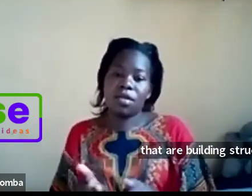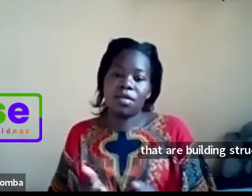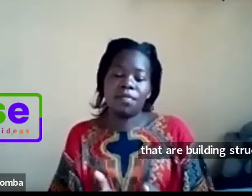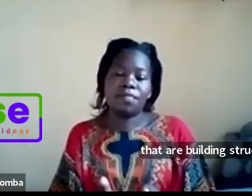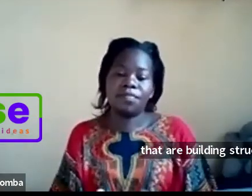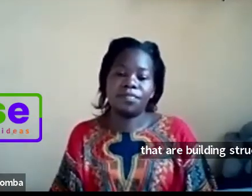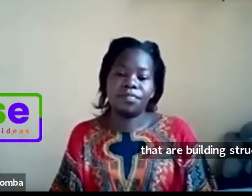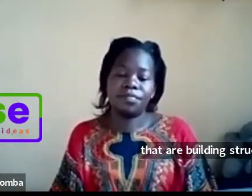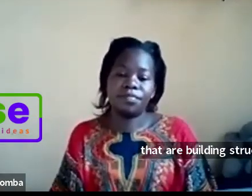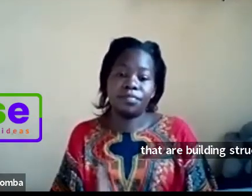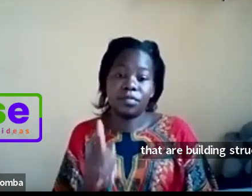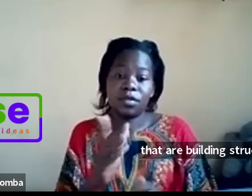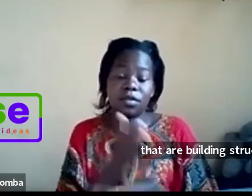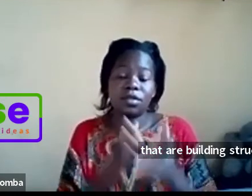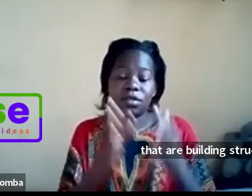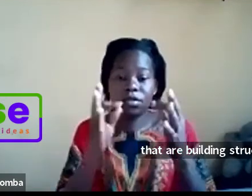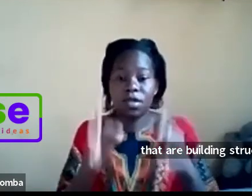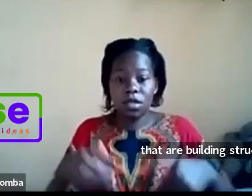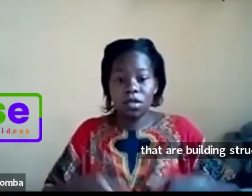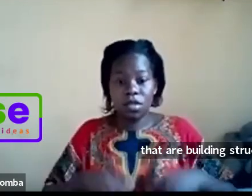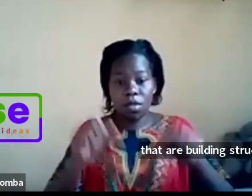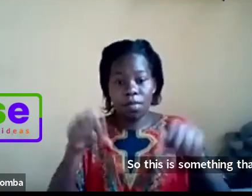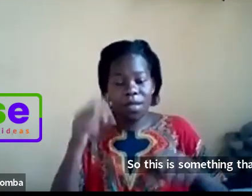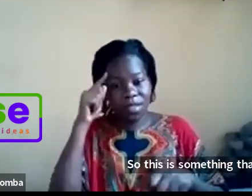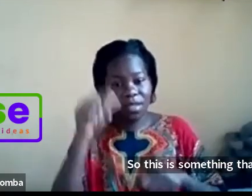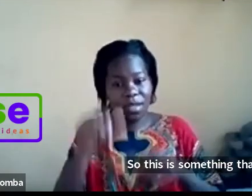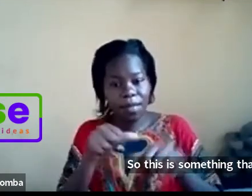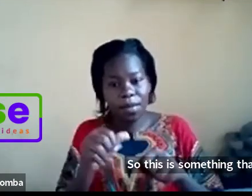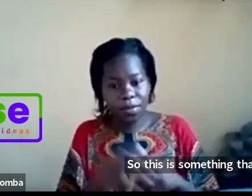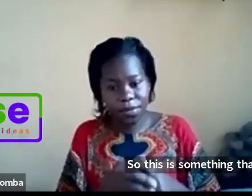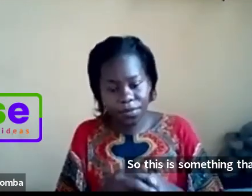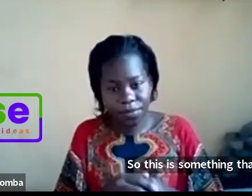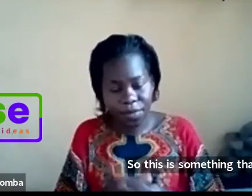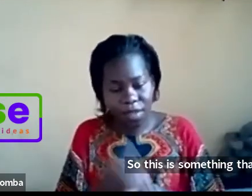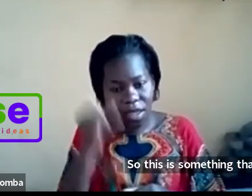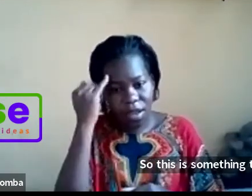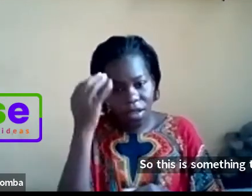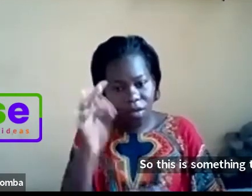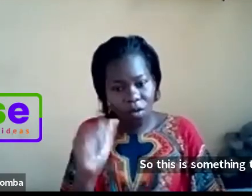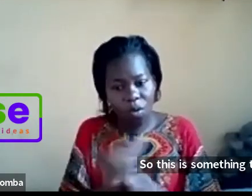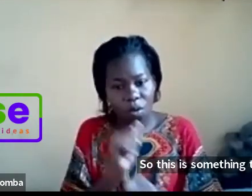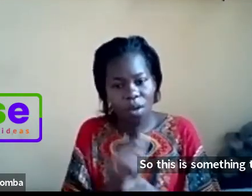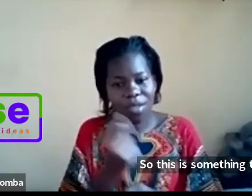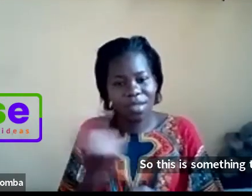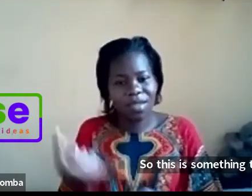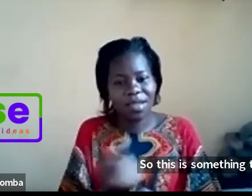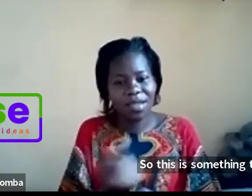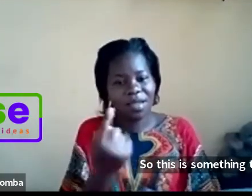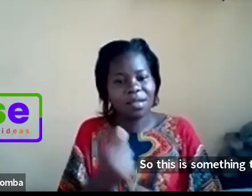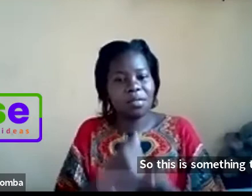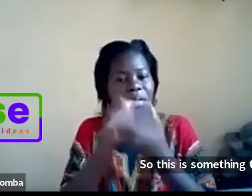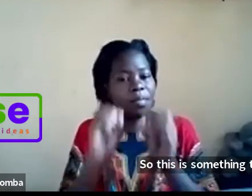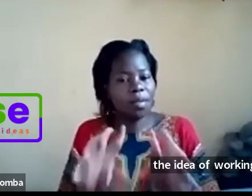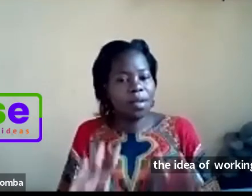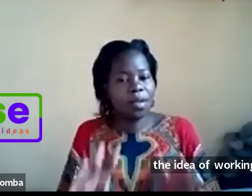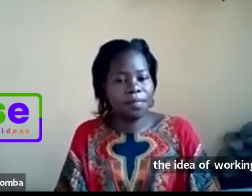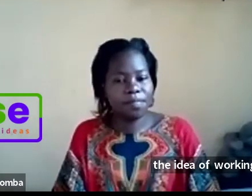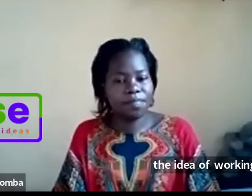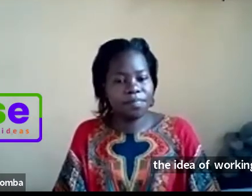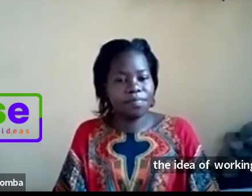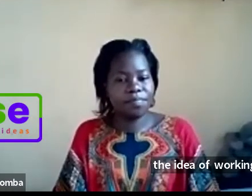something that the youth need to think about. The idea of working in isolation is not going to help us move fast as the youth. We